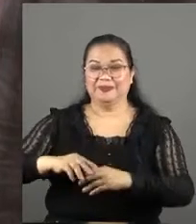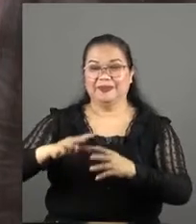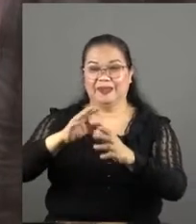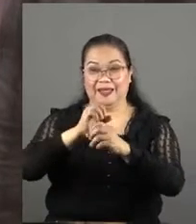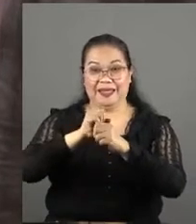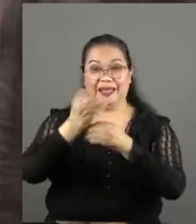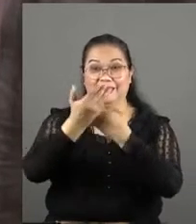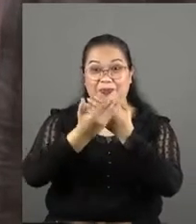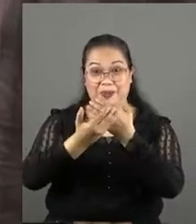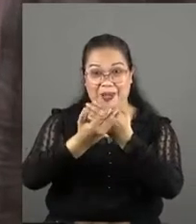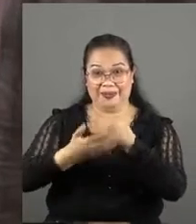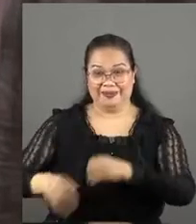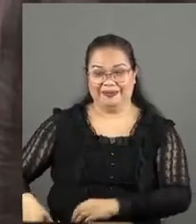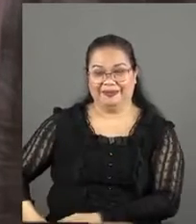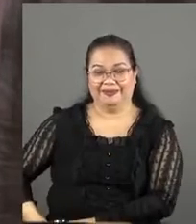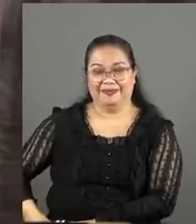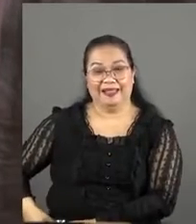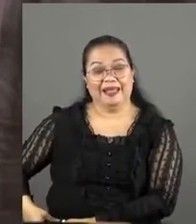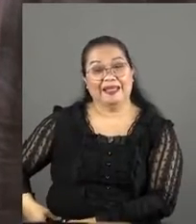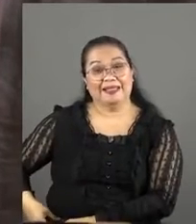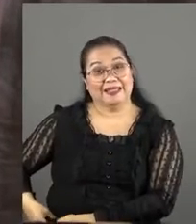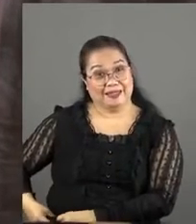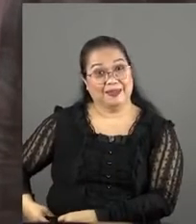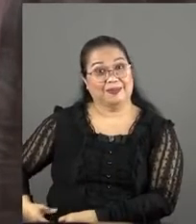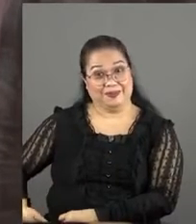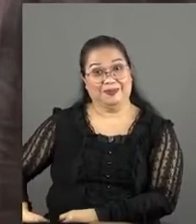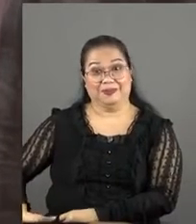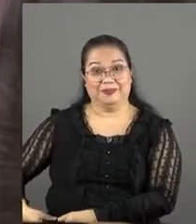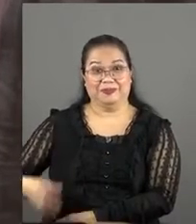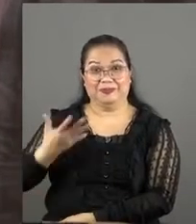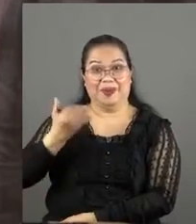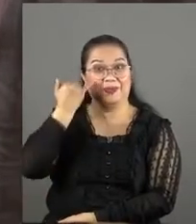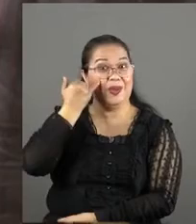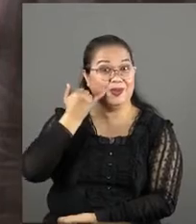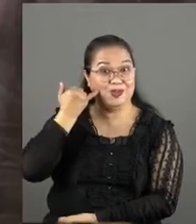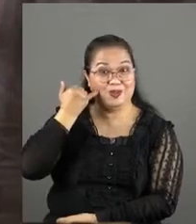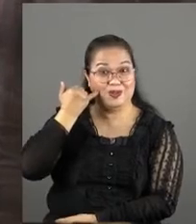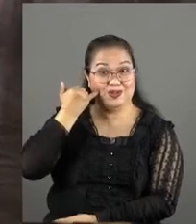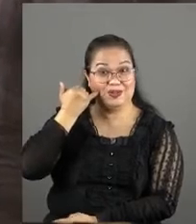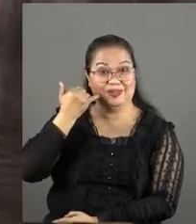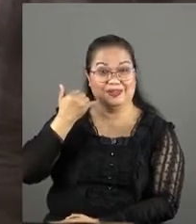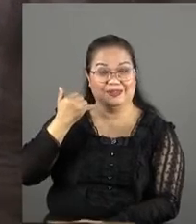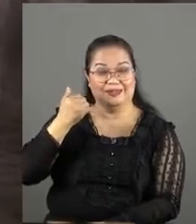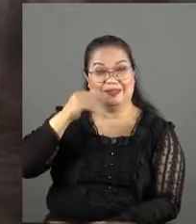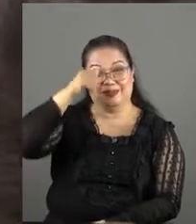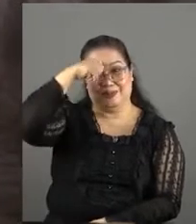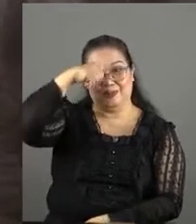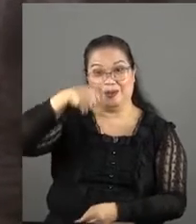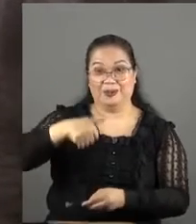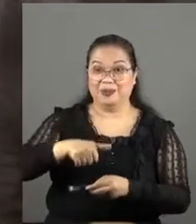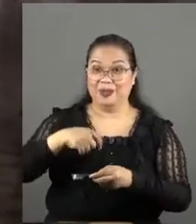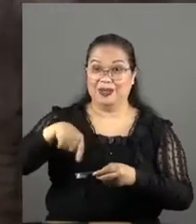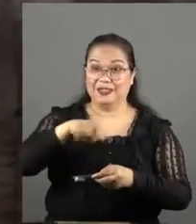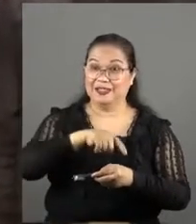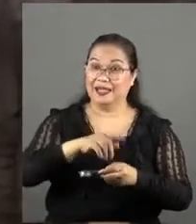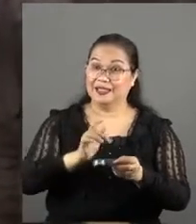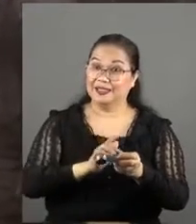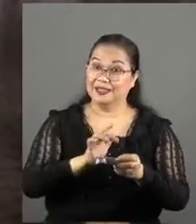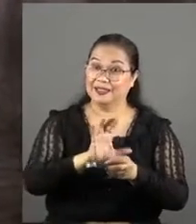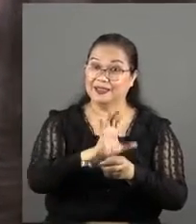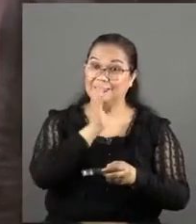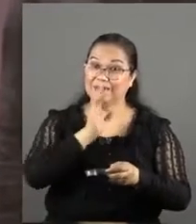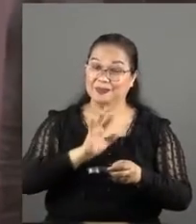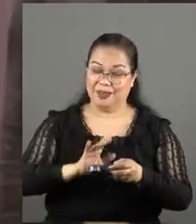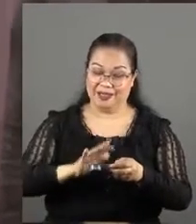of bread and some liquid, hopefully fruit juice, to remind us that Christ's blood